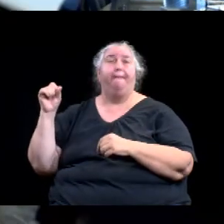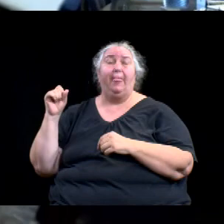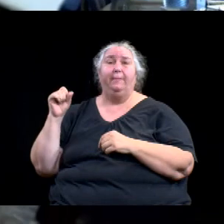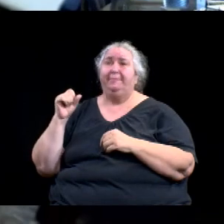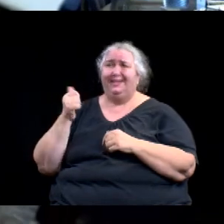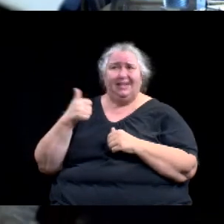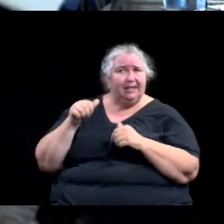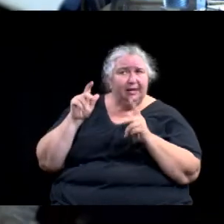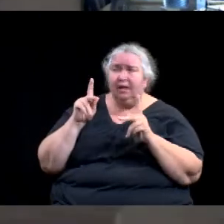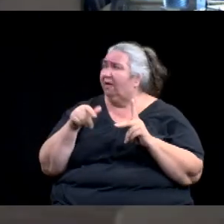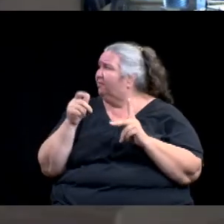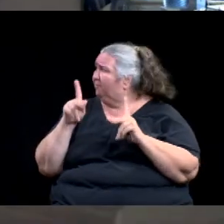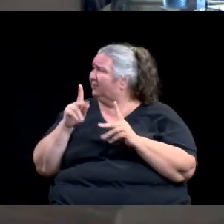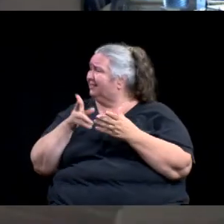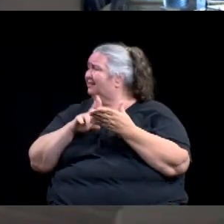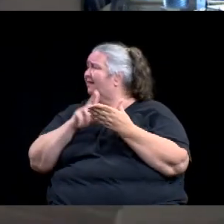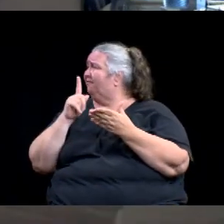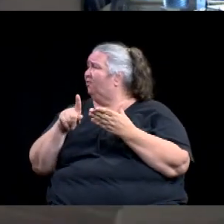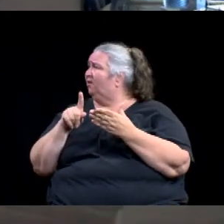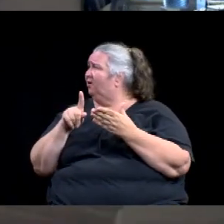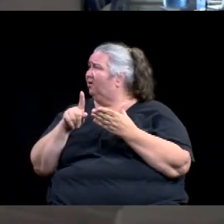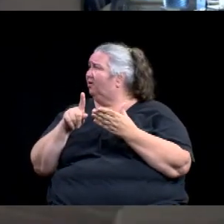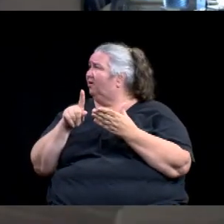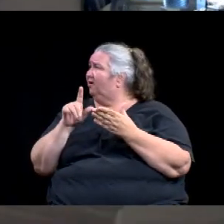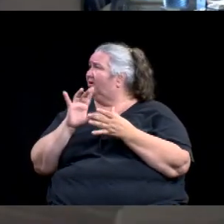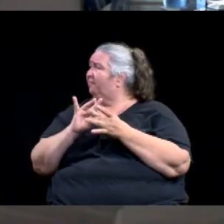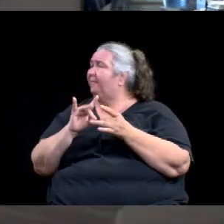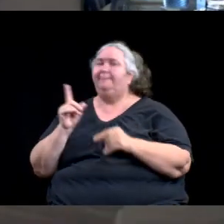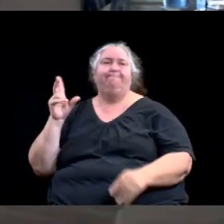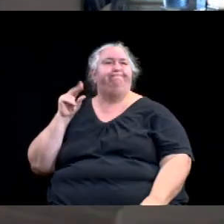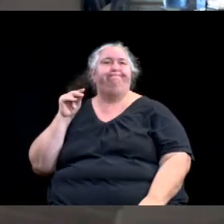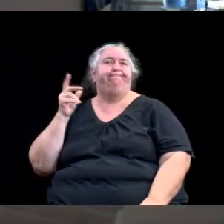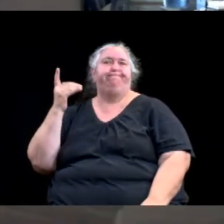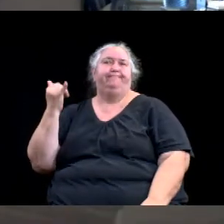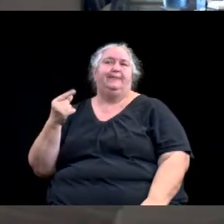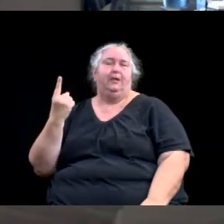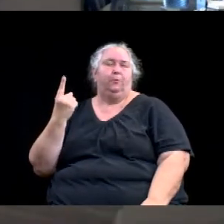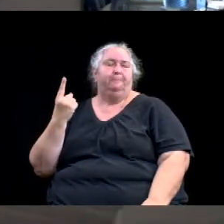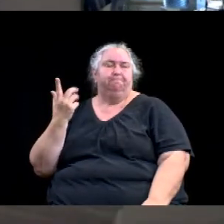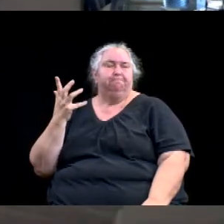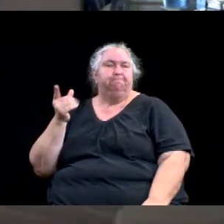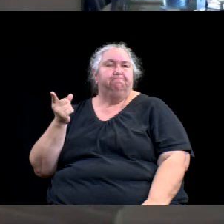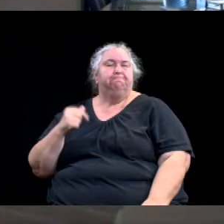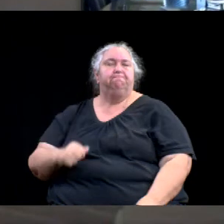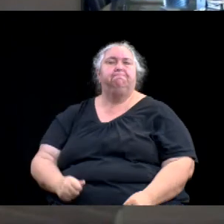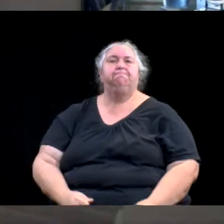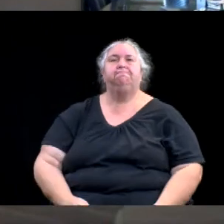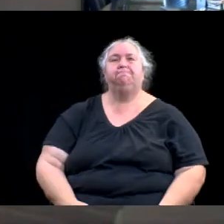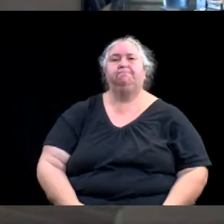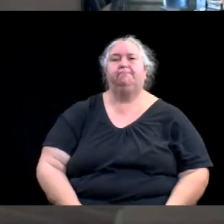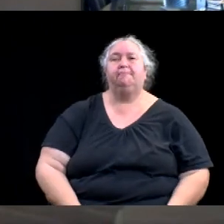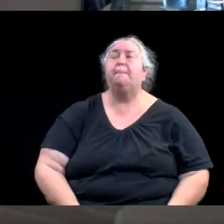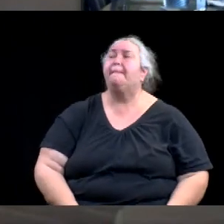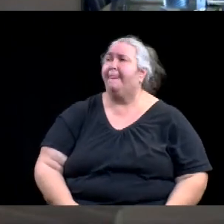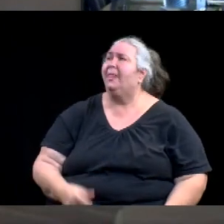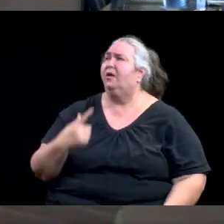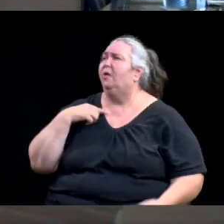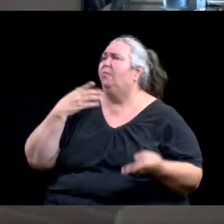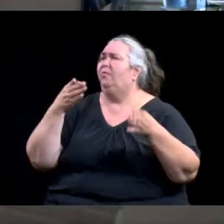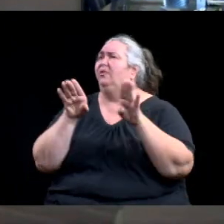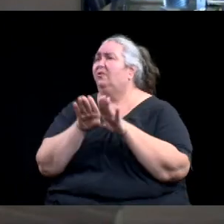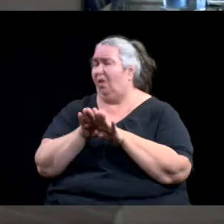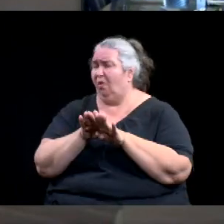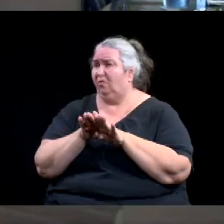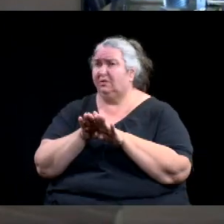speaker. All right. We'll close the hearing of visitors. Are there any council member reports on committees, boards, or commission liaison visits?